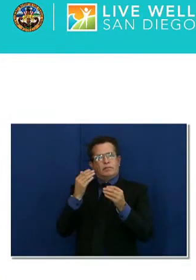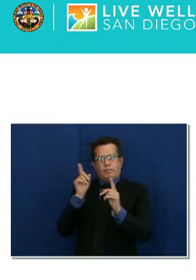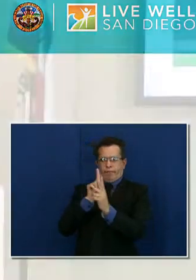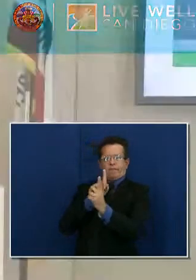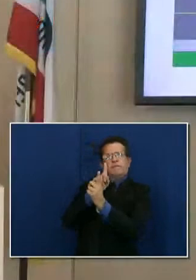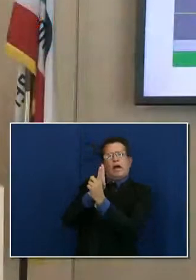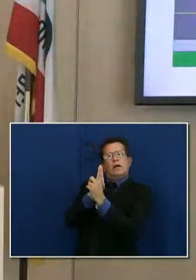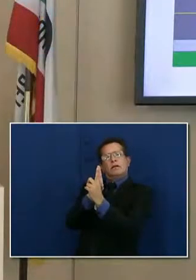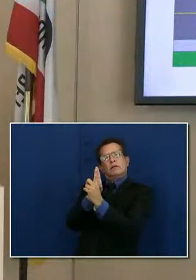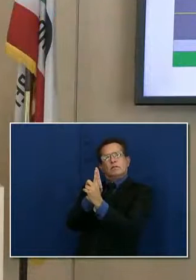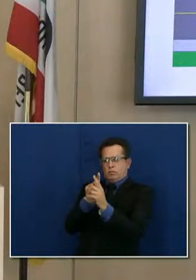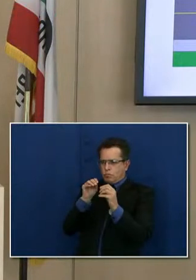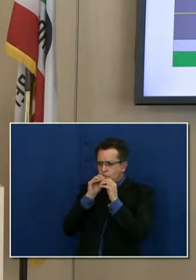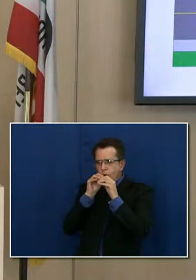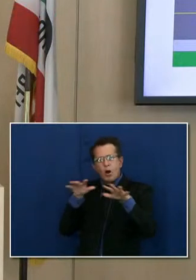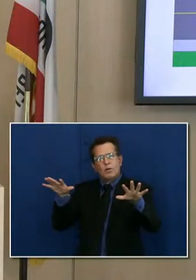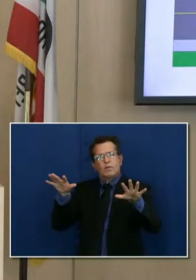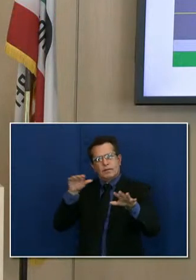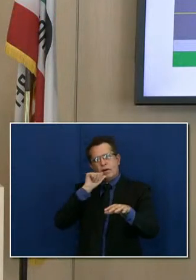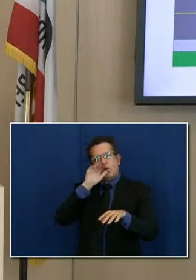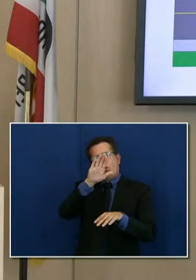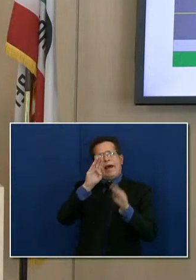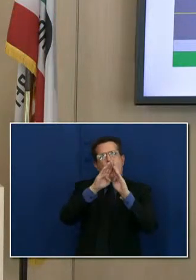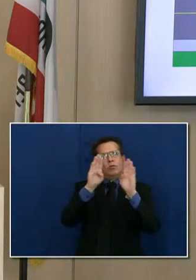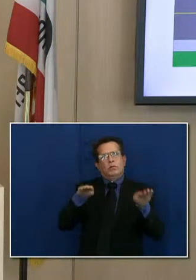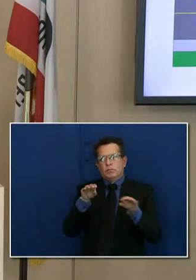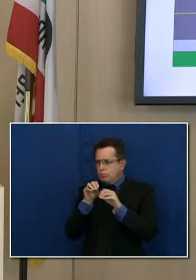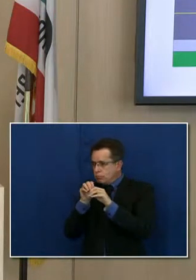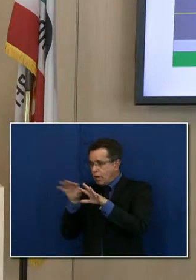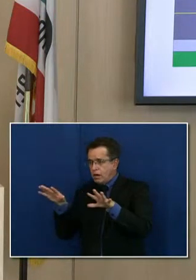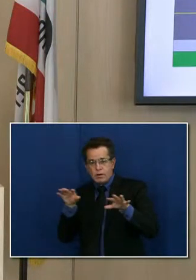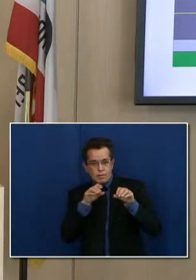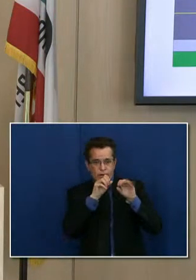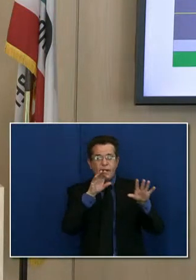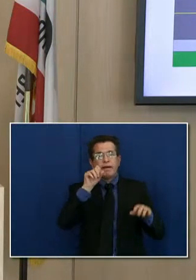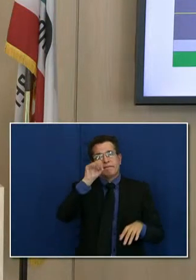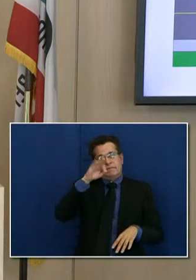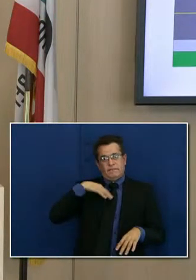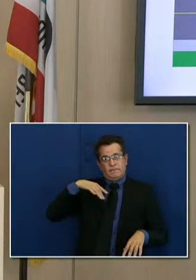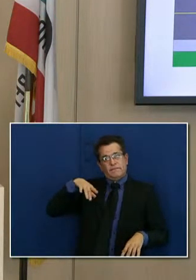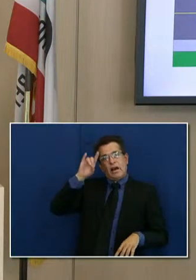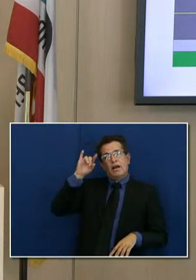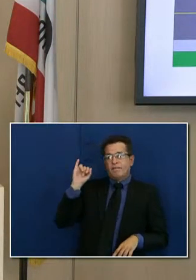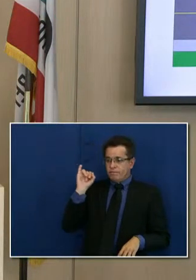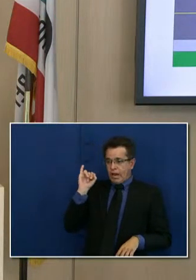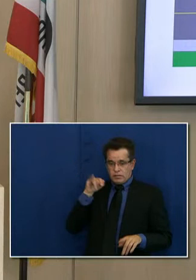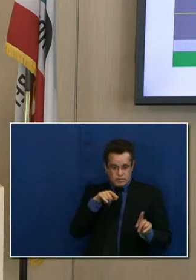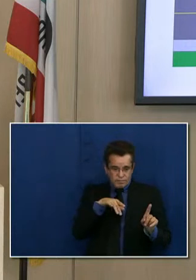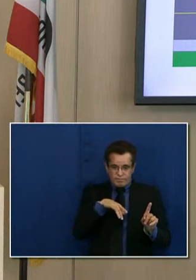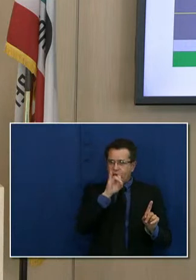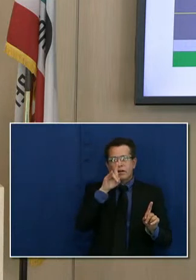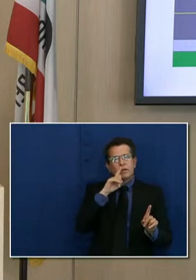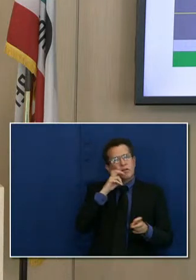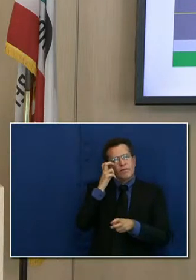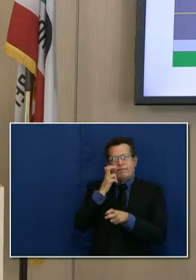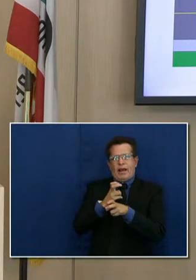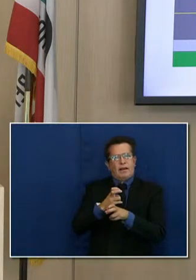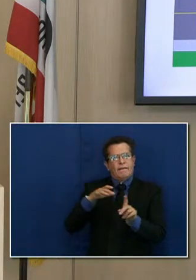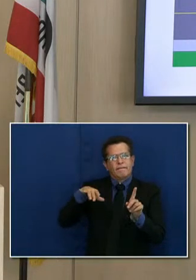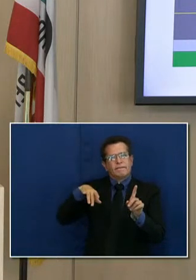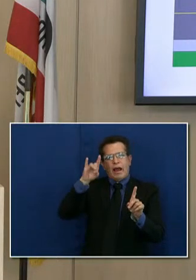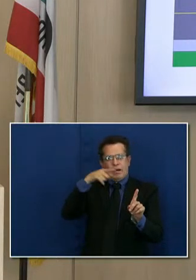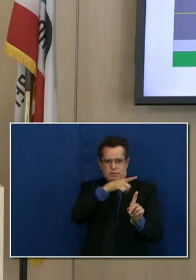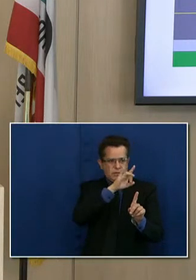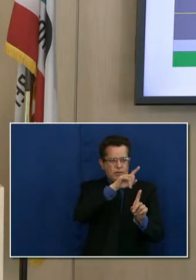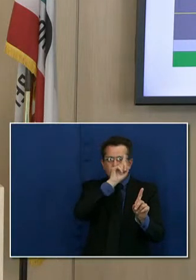with people from different households, and if an infection is detected among participants, it will be very difficult